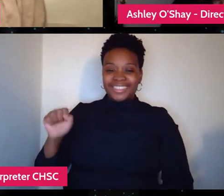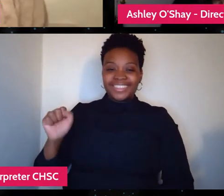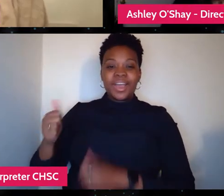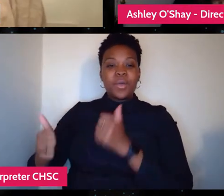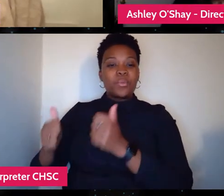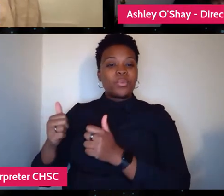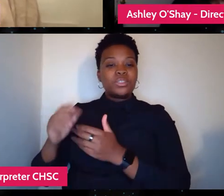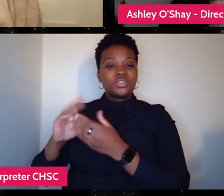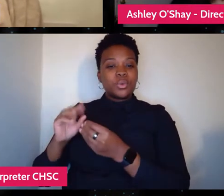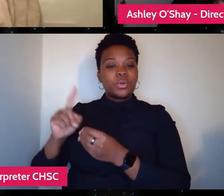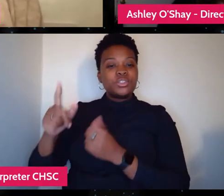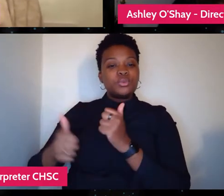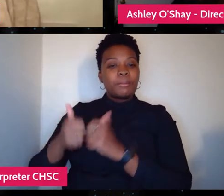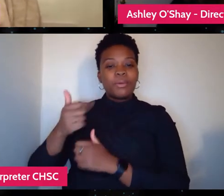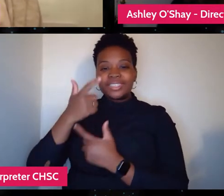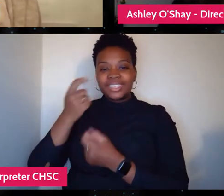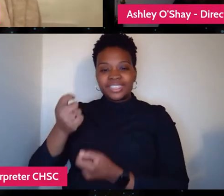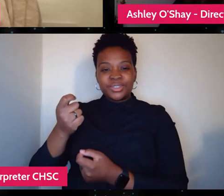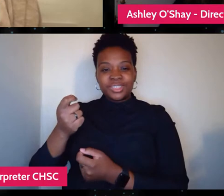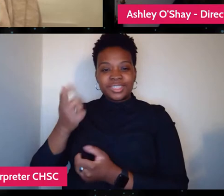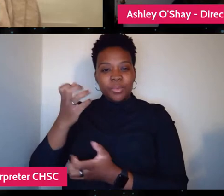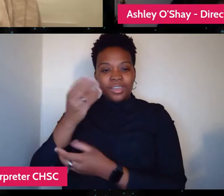most interested in telling? Oh, yes.